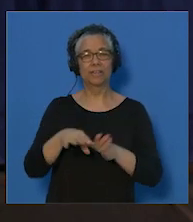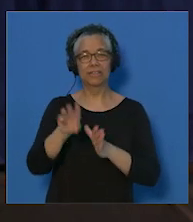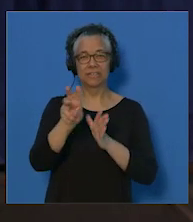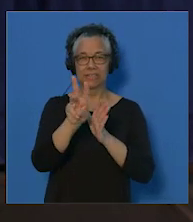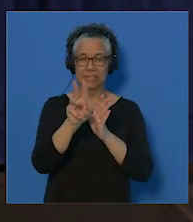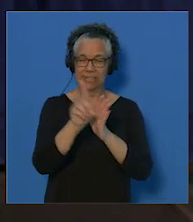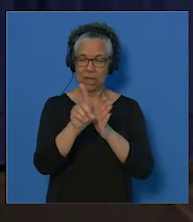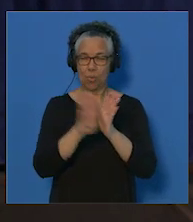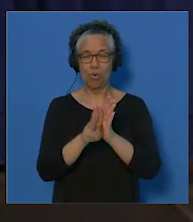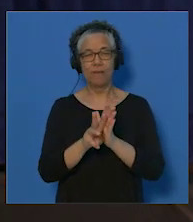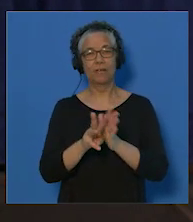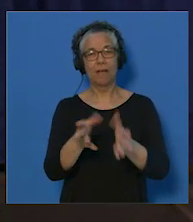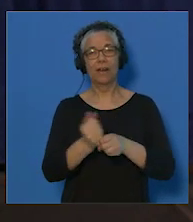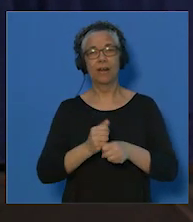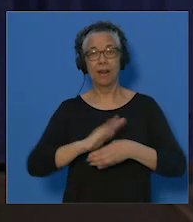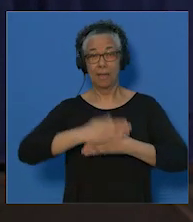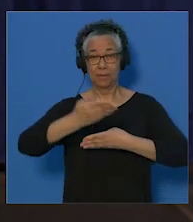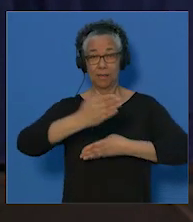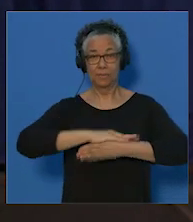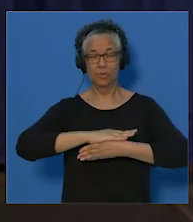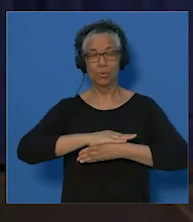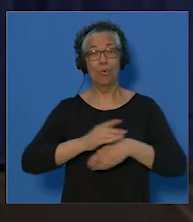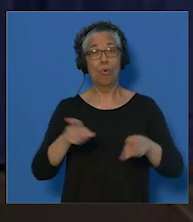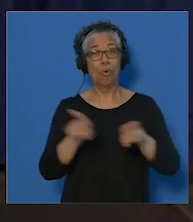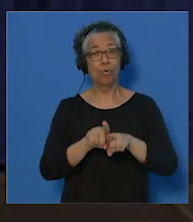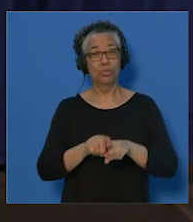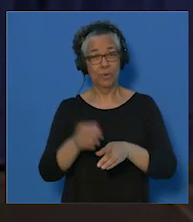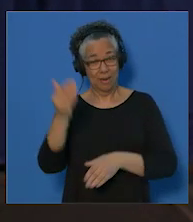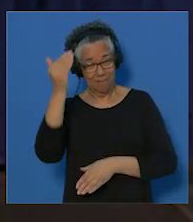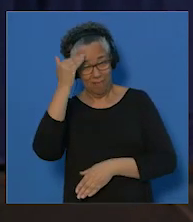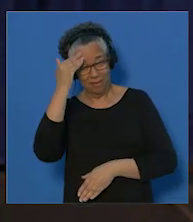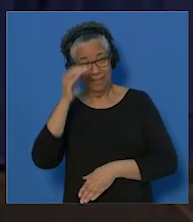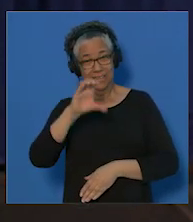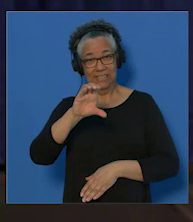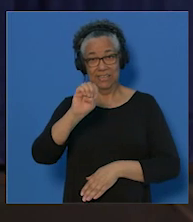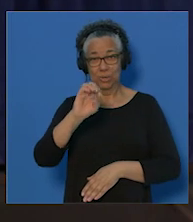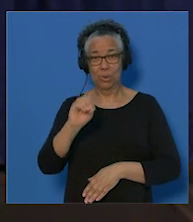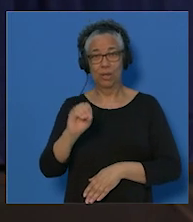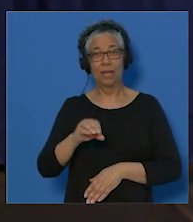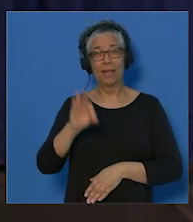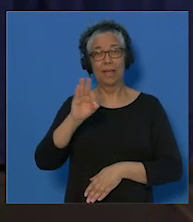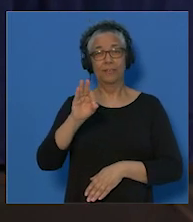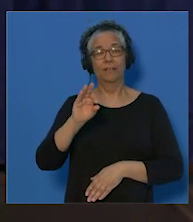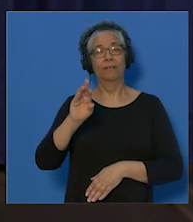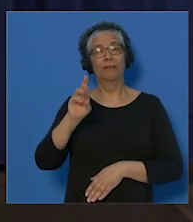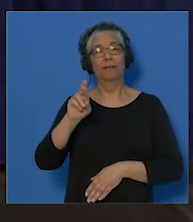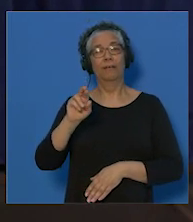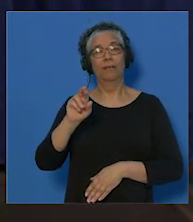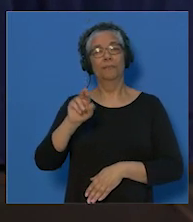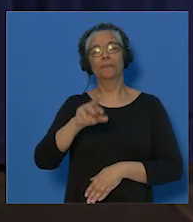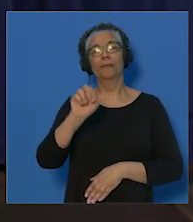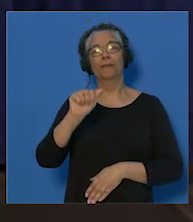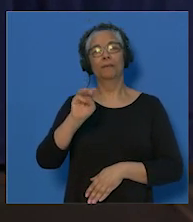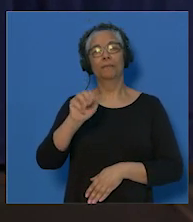laptops. I next want to acknowledge the CEO, Mr. Frank Amaral of One Communications Limited. Mr. Amaral contacted Cedar